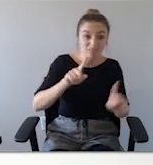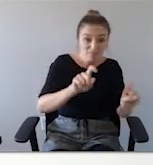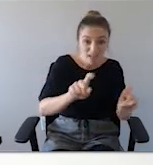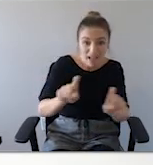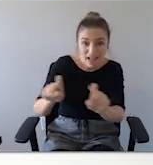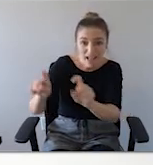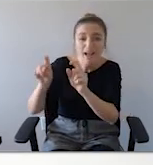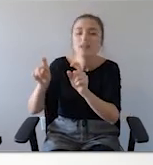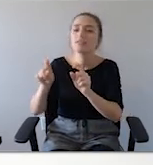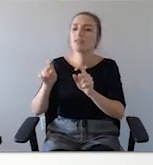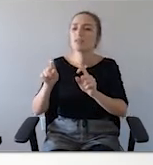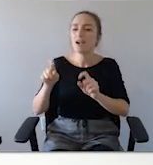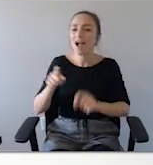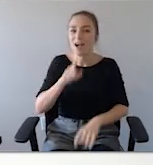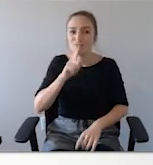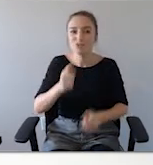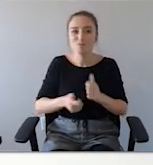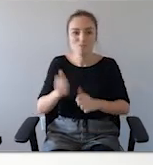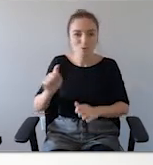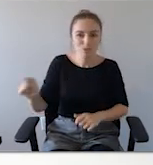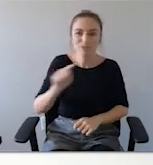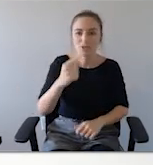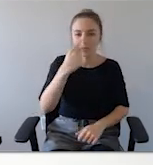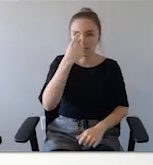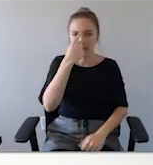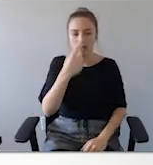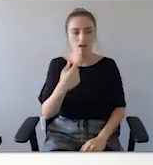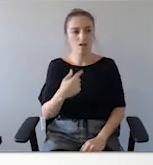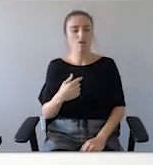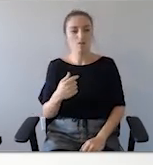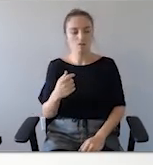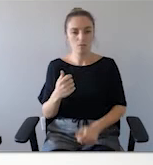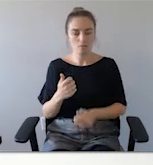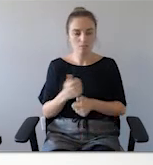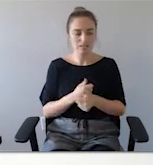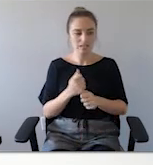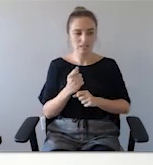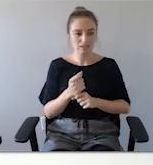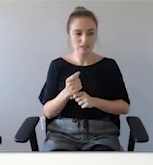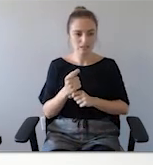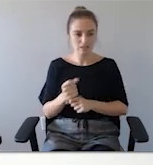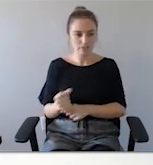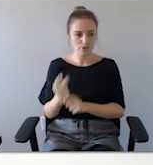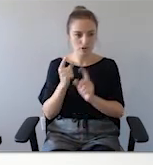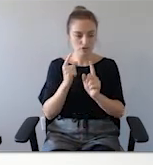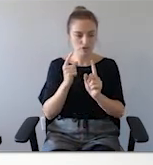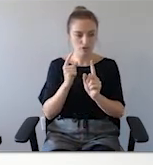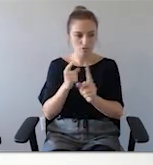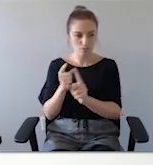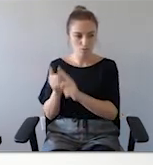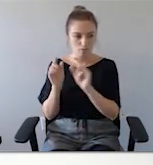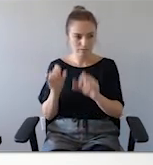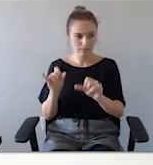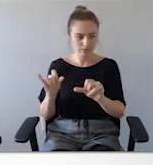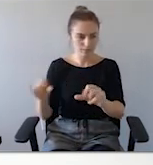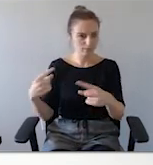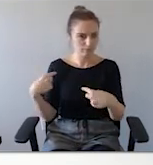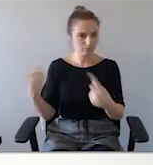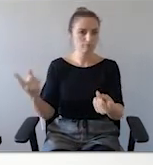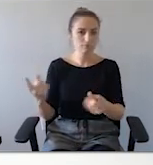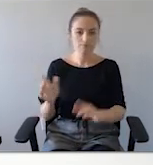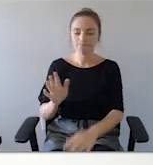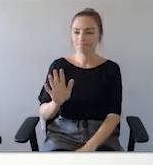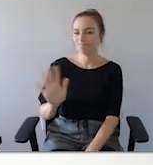that. Because I see it all the time. When I compare this year's to last year's IEP on a lot of my students, I see the same goals. Something is